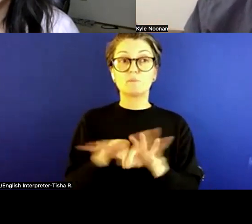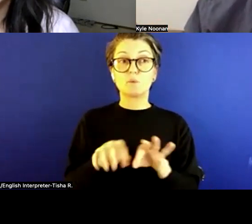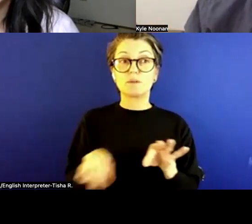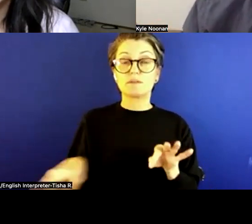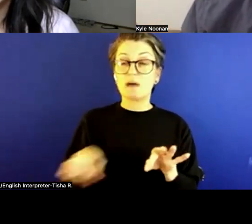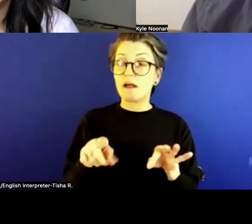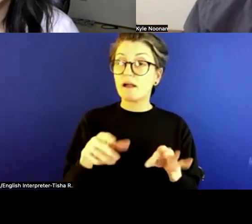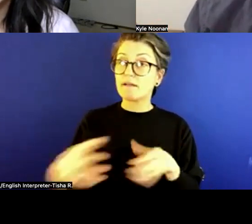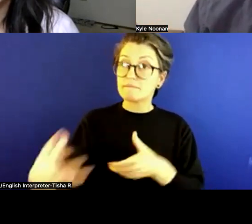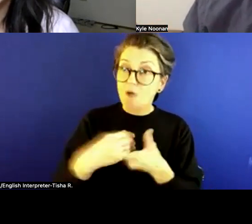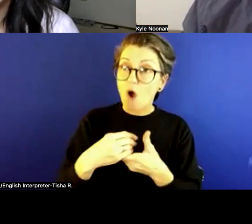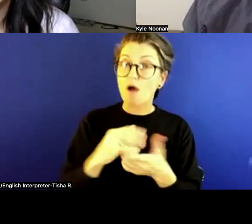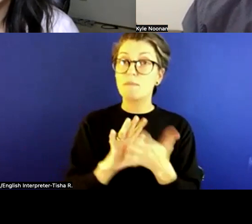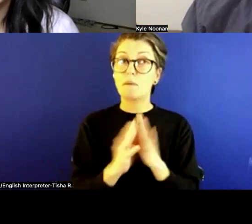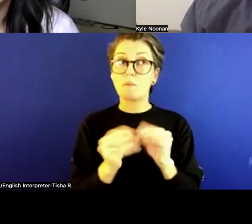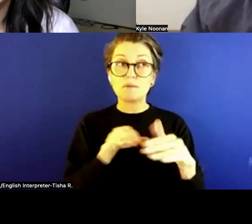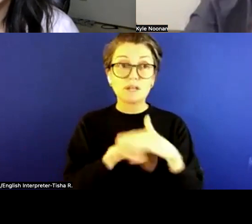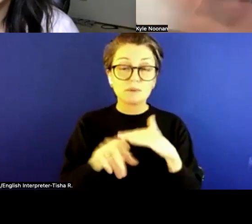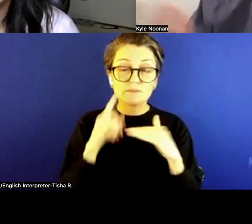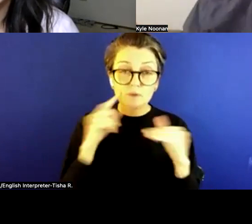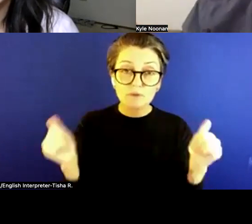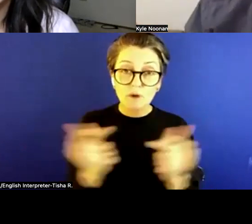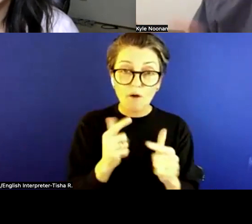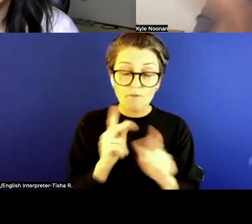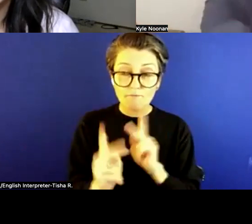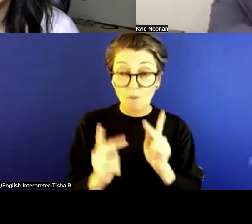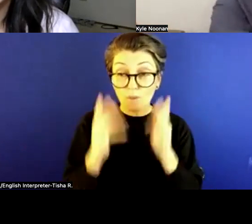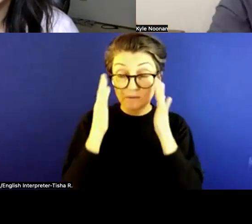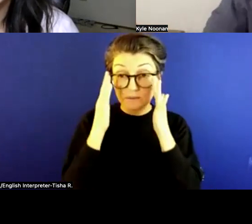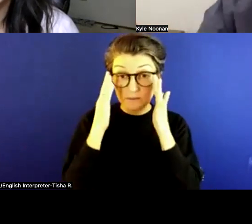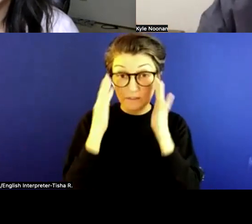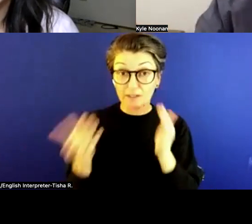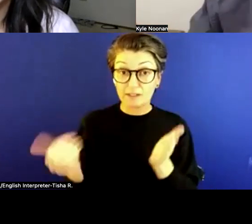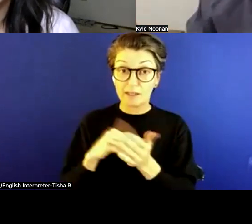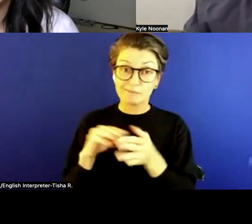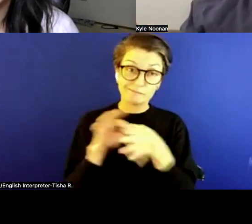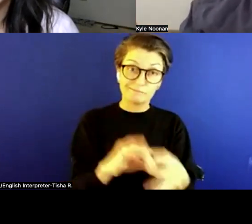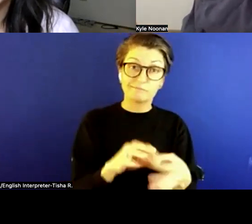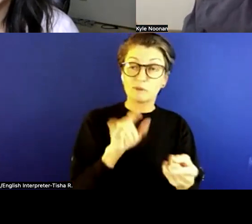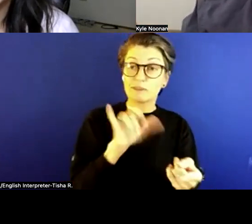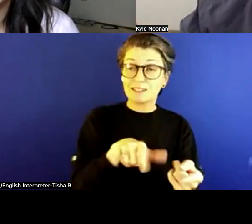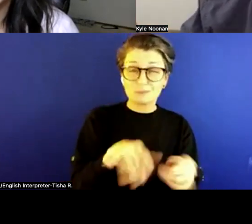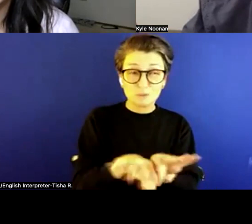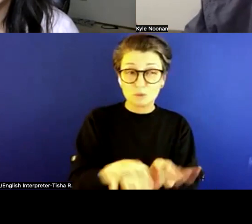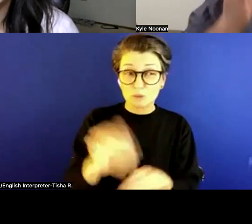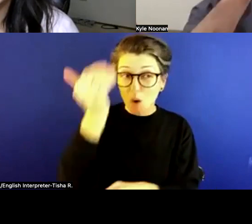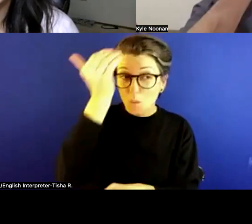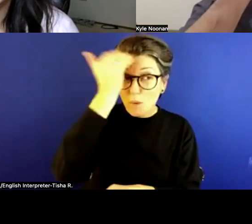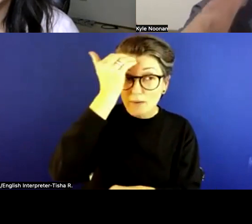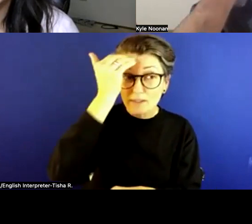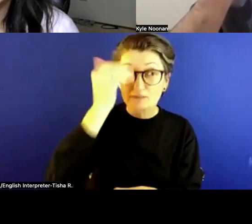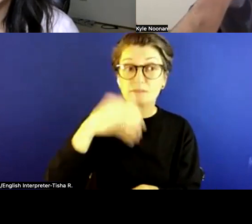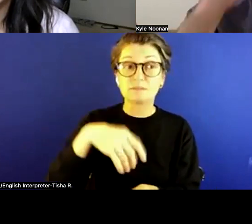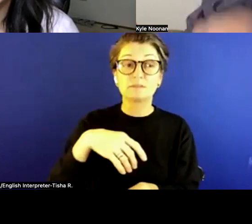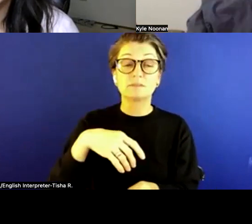accessible for everyone. So again, going back to awareness, going back to educating ourselves and